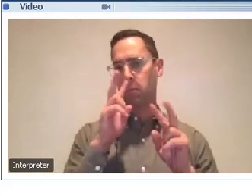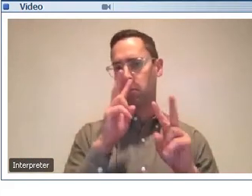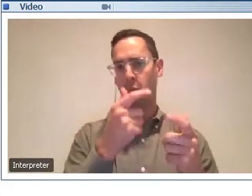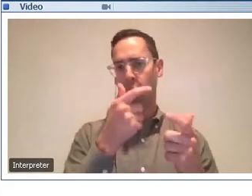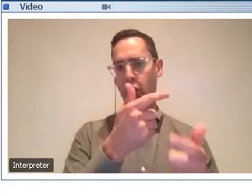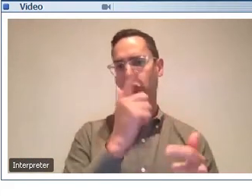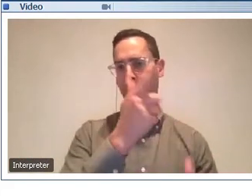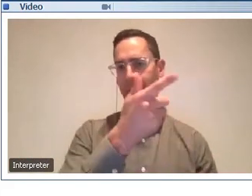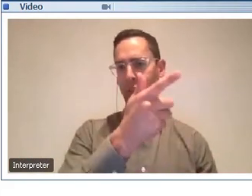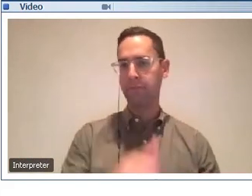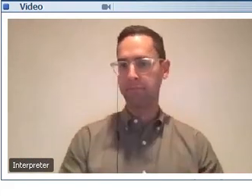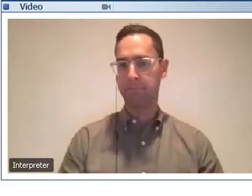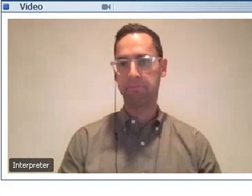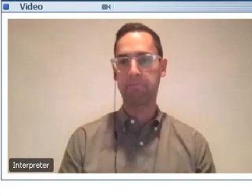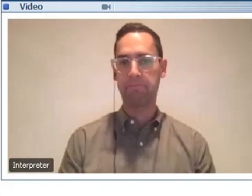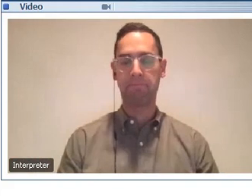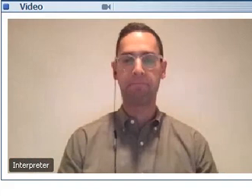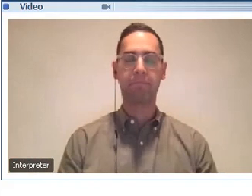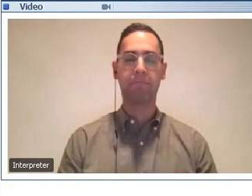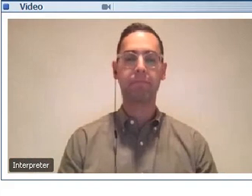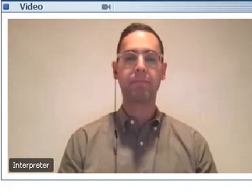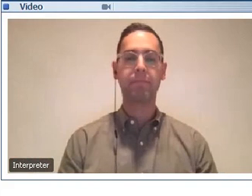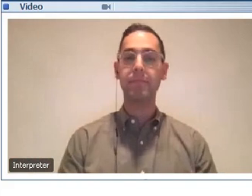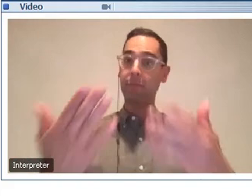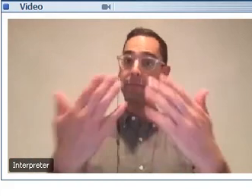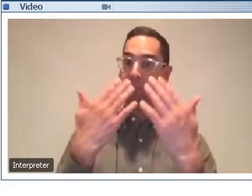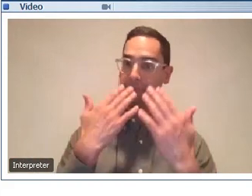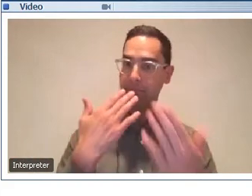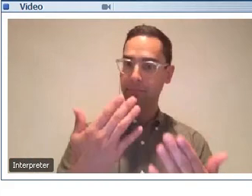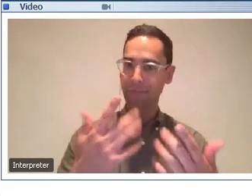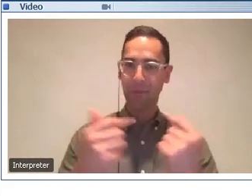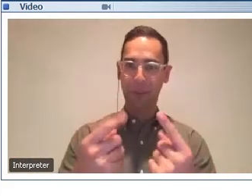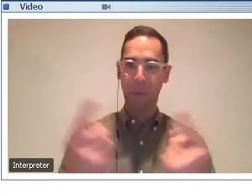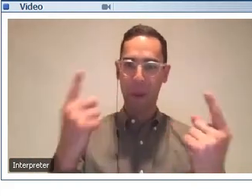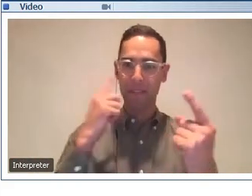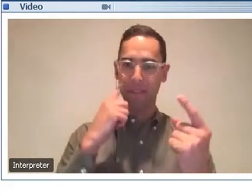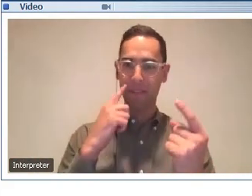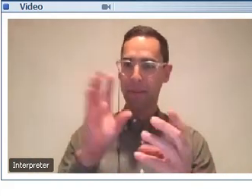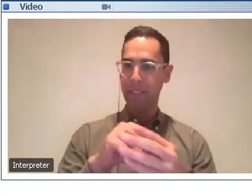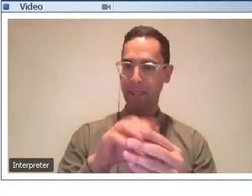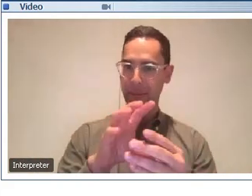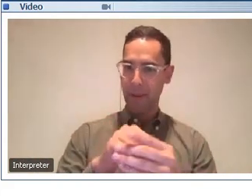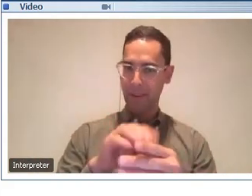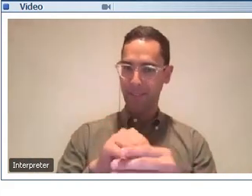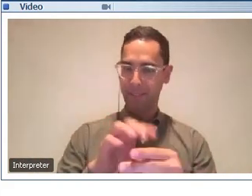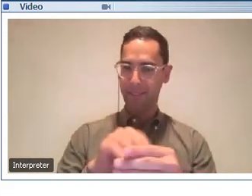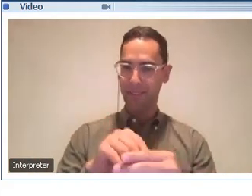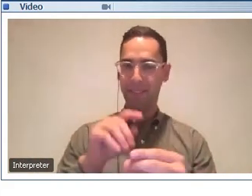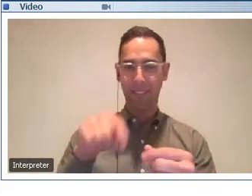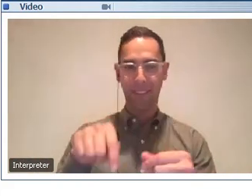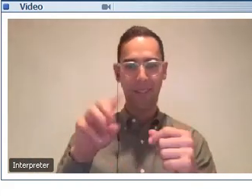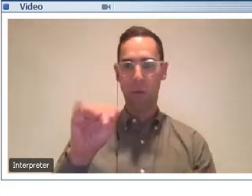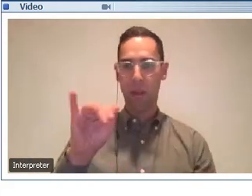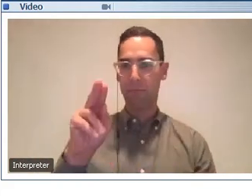biographies and the presentations. So thank you so much to everyone for participating in this webinar on paid family and